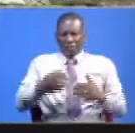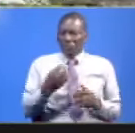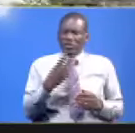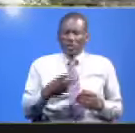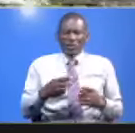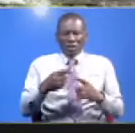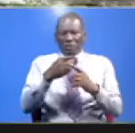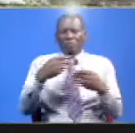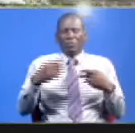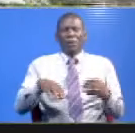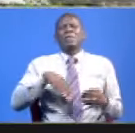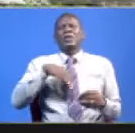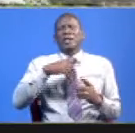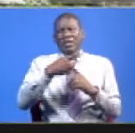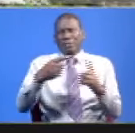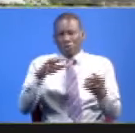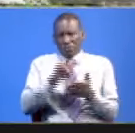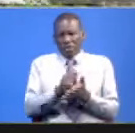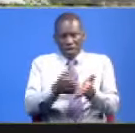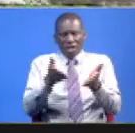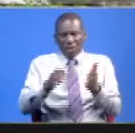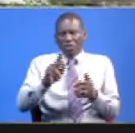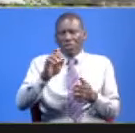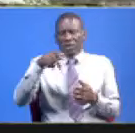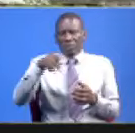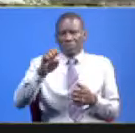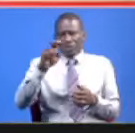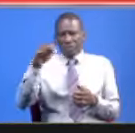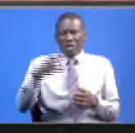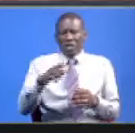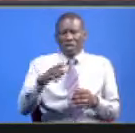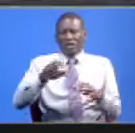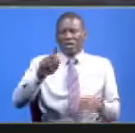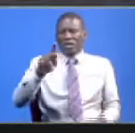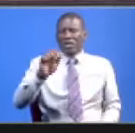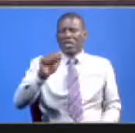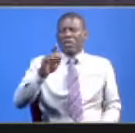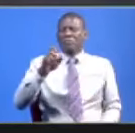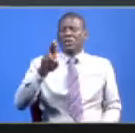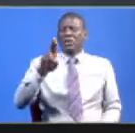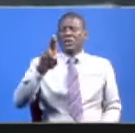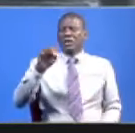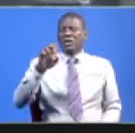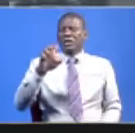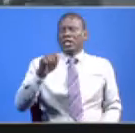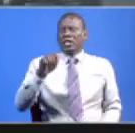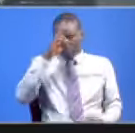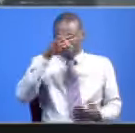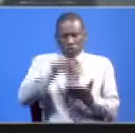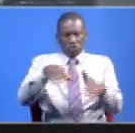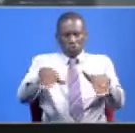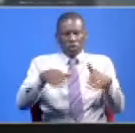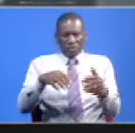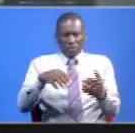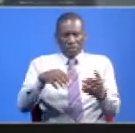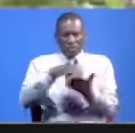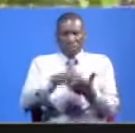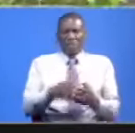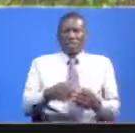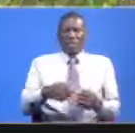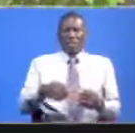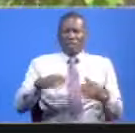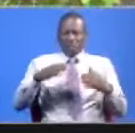si mnaona inawaua. Currently, Kipsang is being held at Kabarnet Police Station awaiting prosecution.